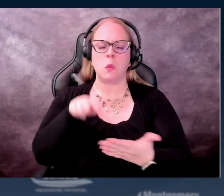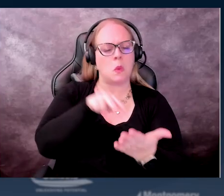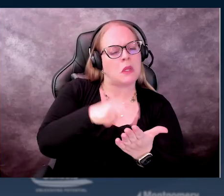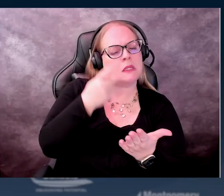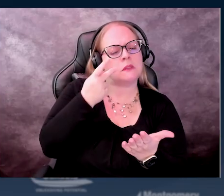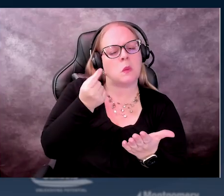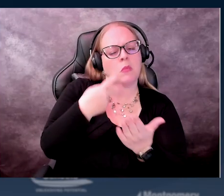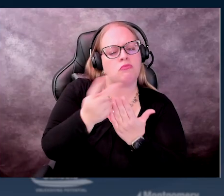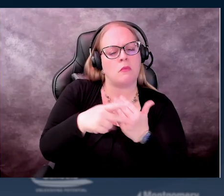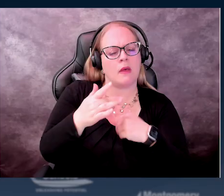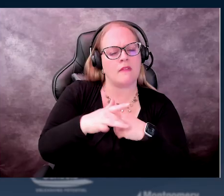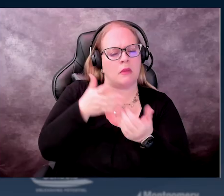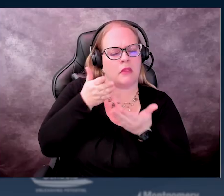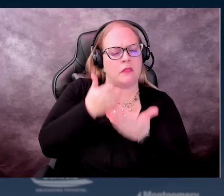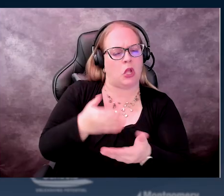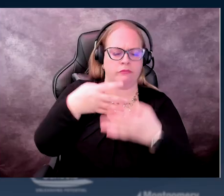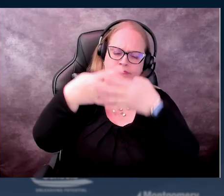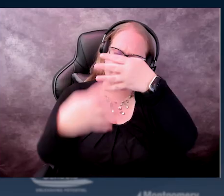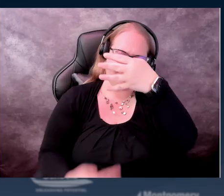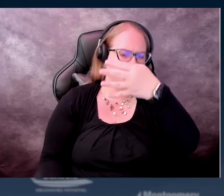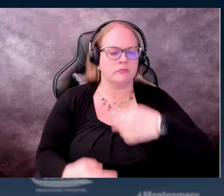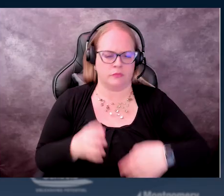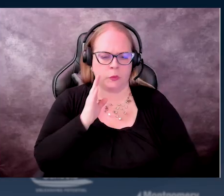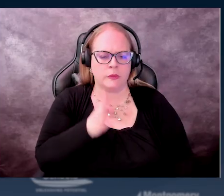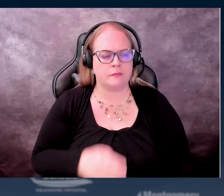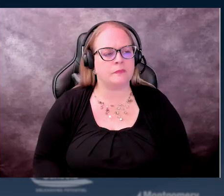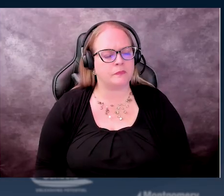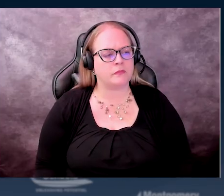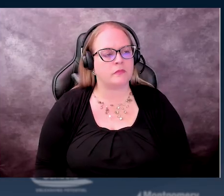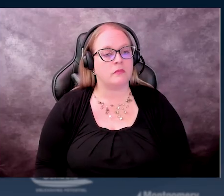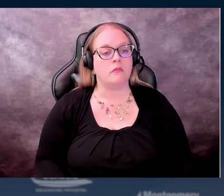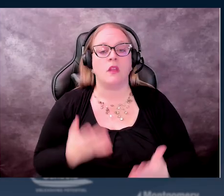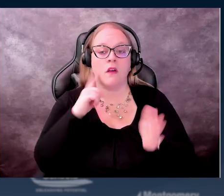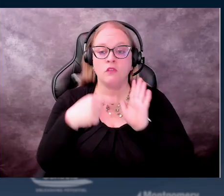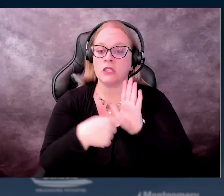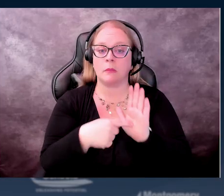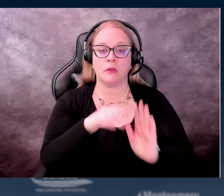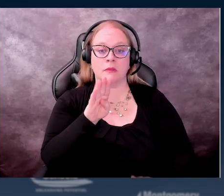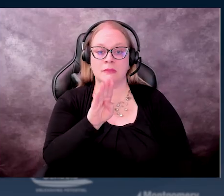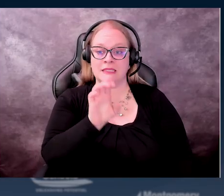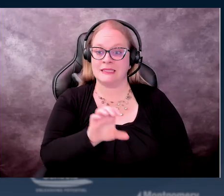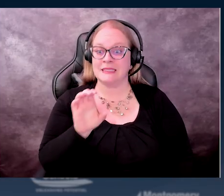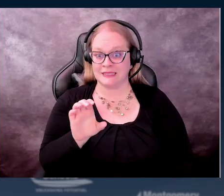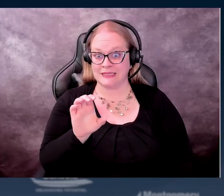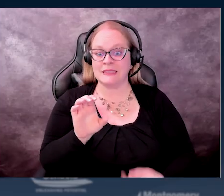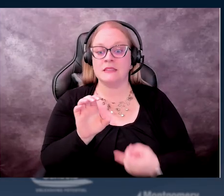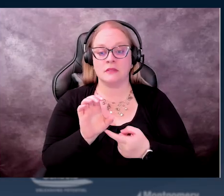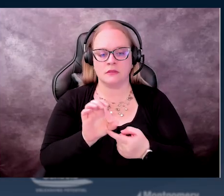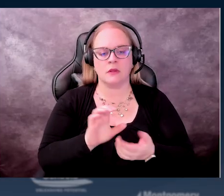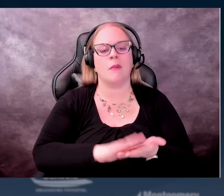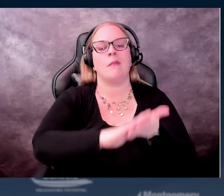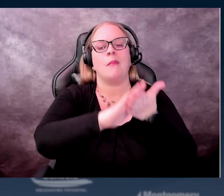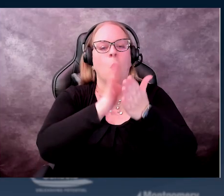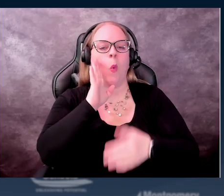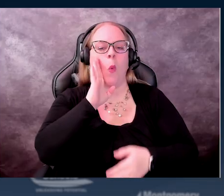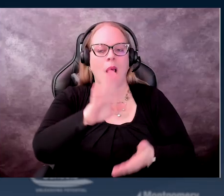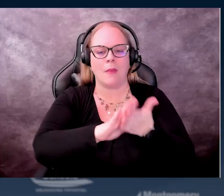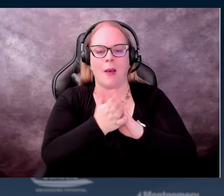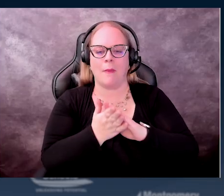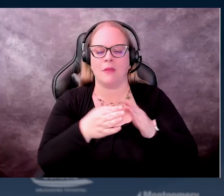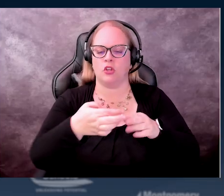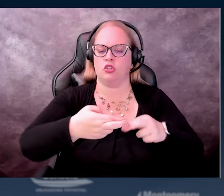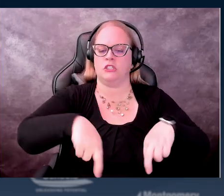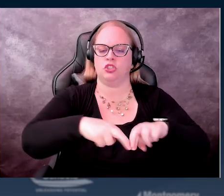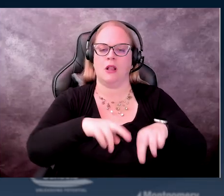schools. So at Bethesda Chevy Chase, they will become the regional IB program. And you'll note that there is a parenthesis with